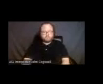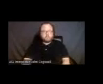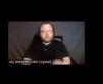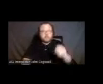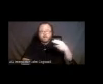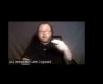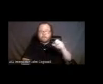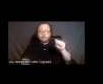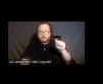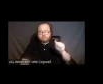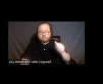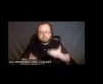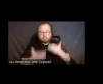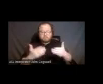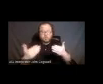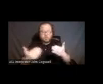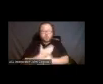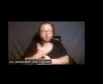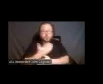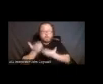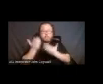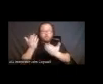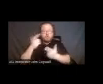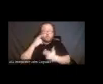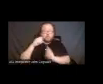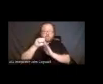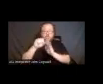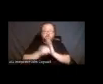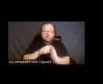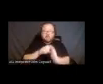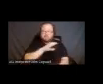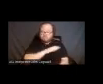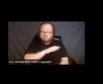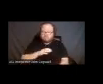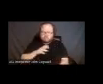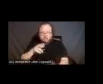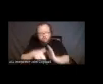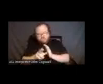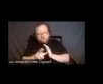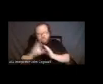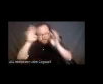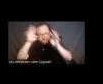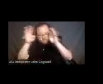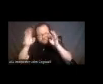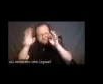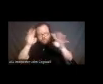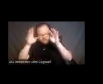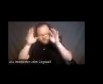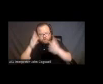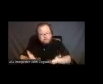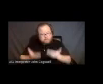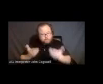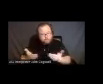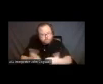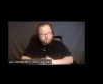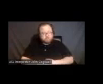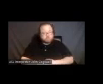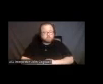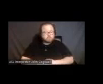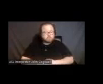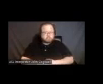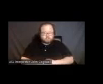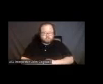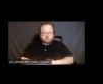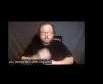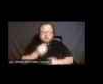MHSA presented a new proposal to the State Commission that reviews innovation and approves innovation proposals. It was an